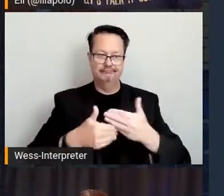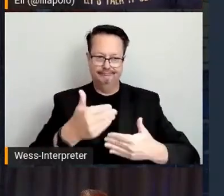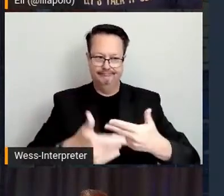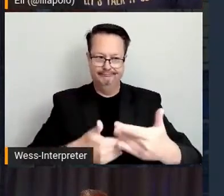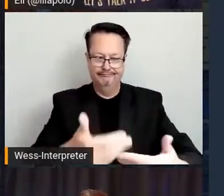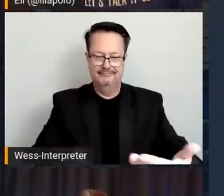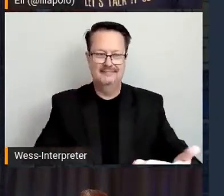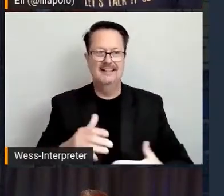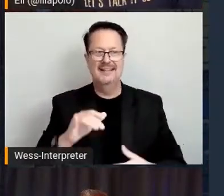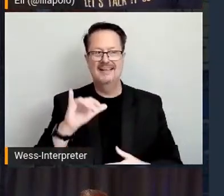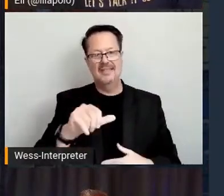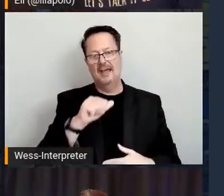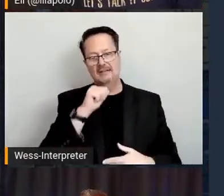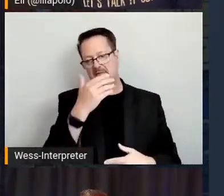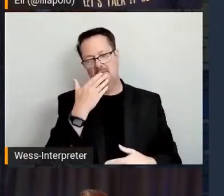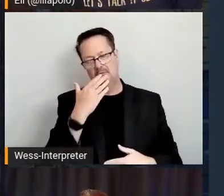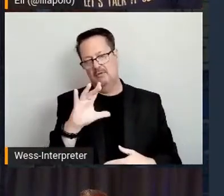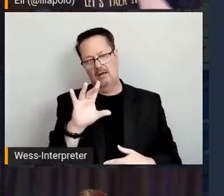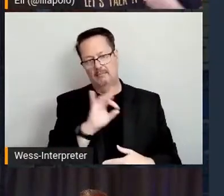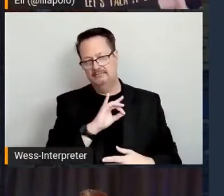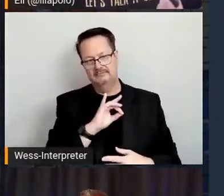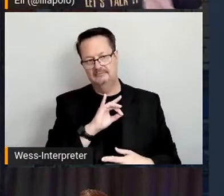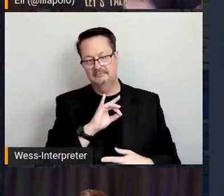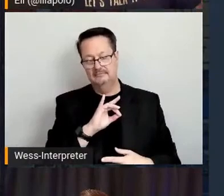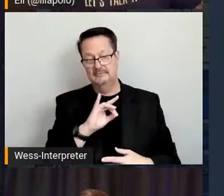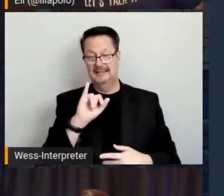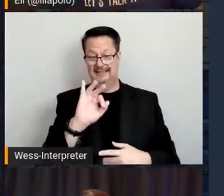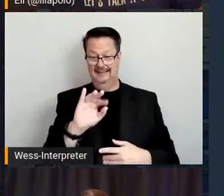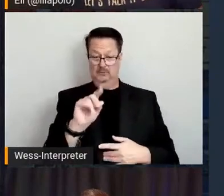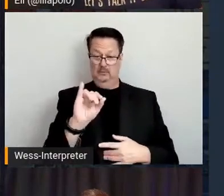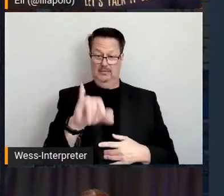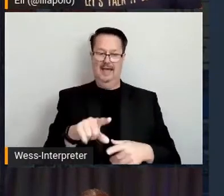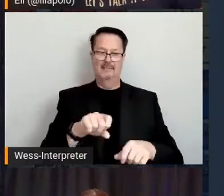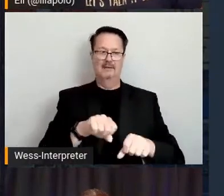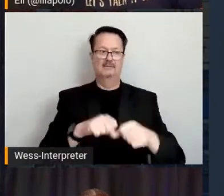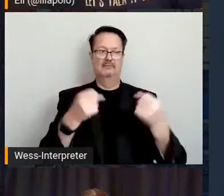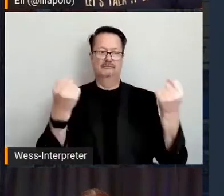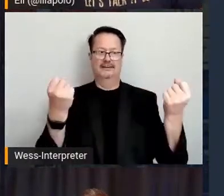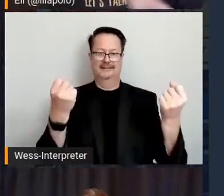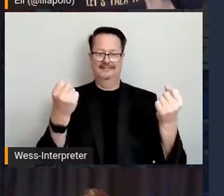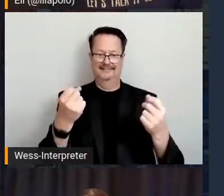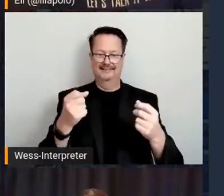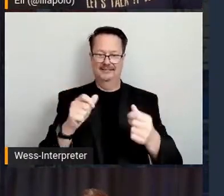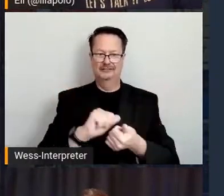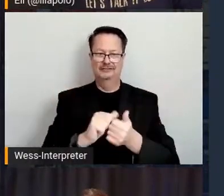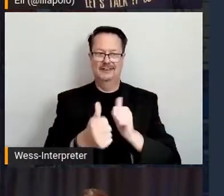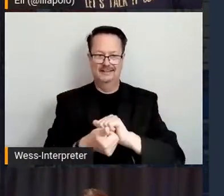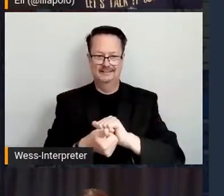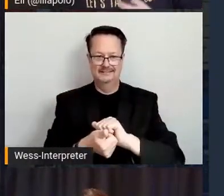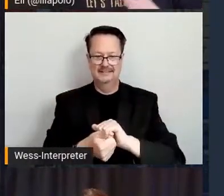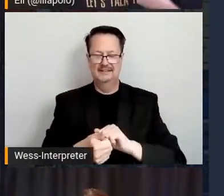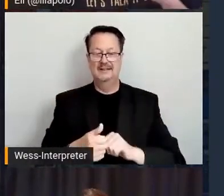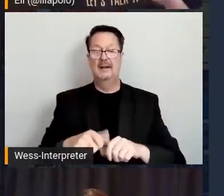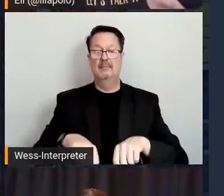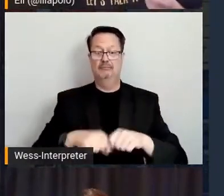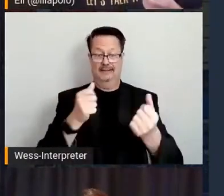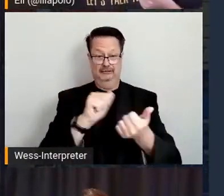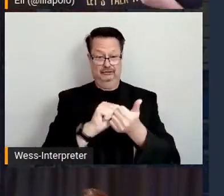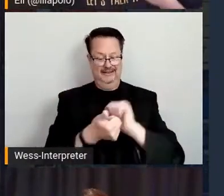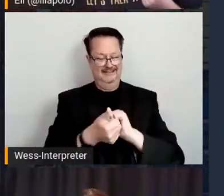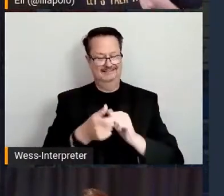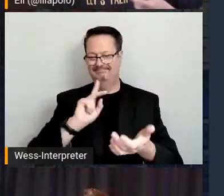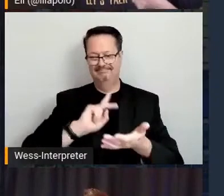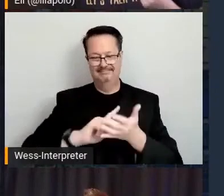not a good option, right? Because that means that we're performing a breaking change here. We're performing a breaking change, and we're also making